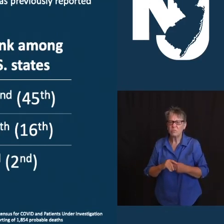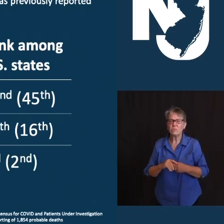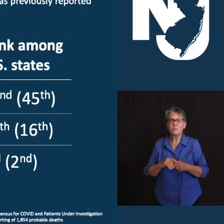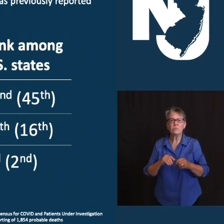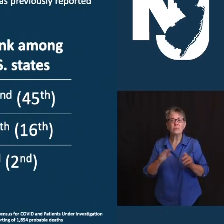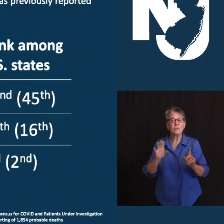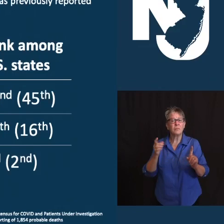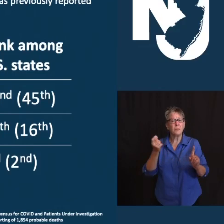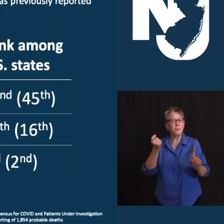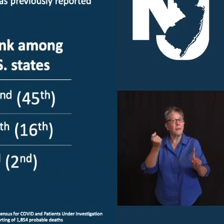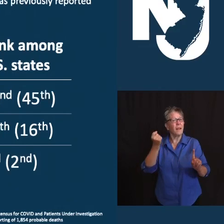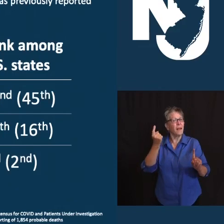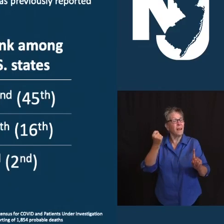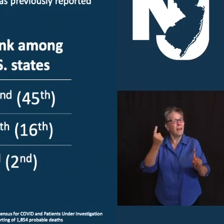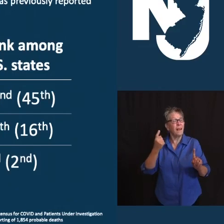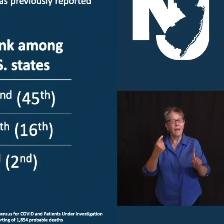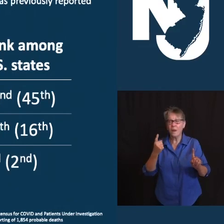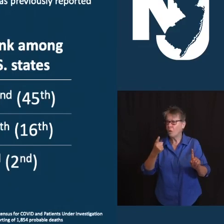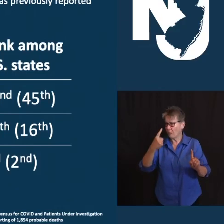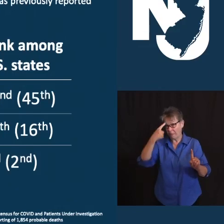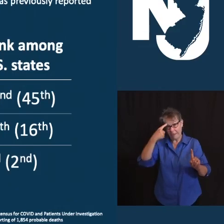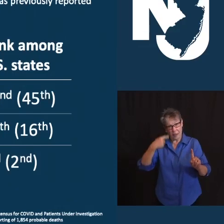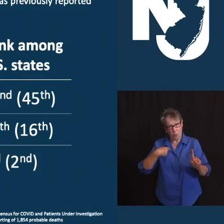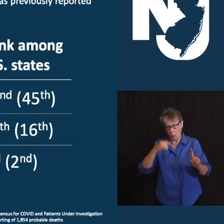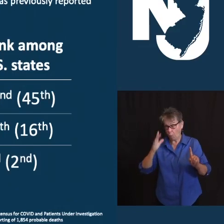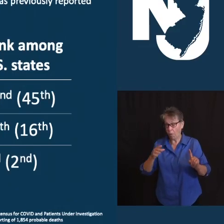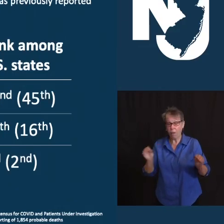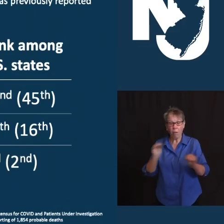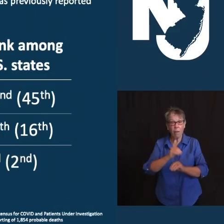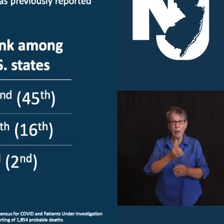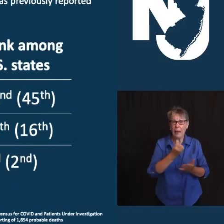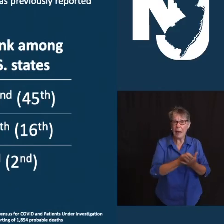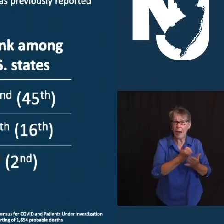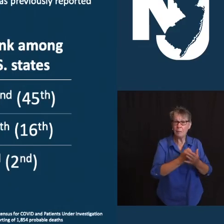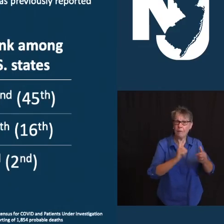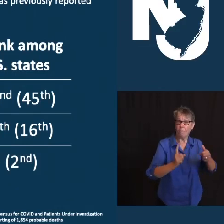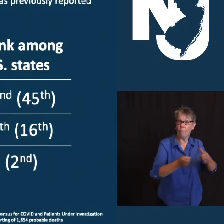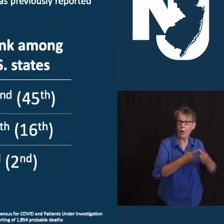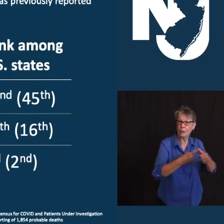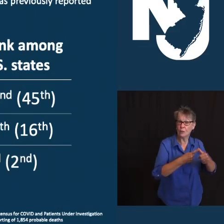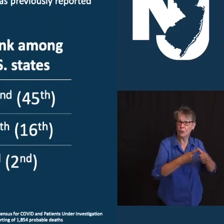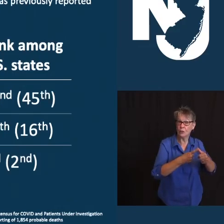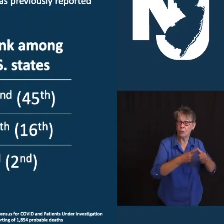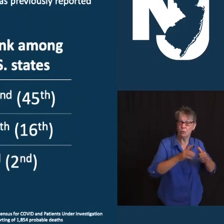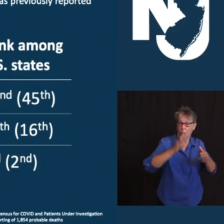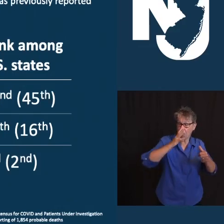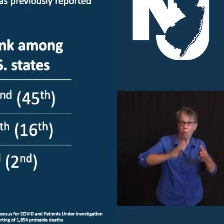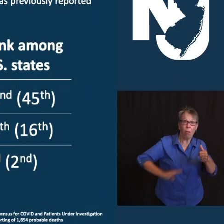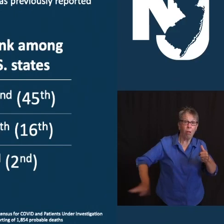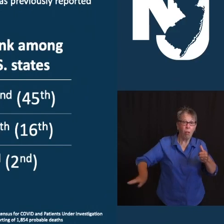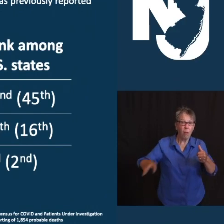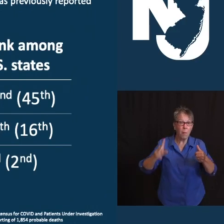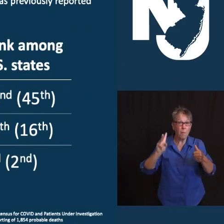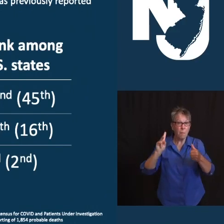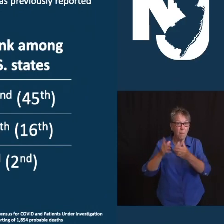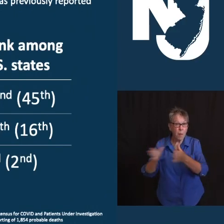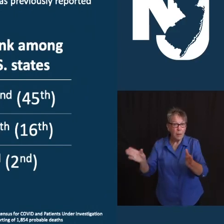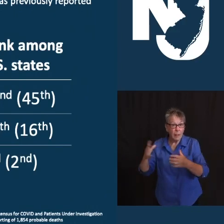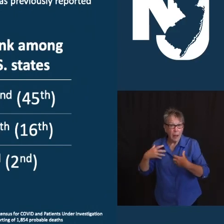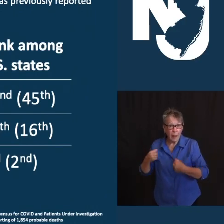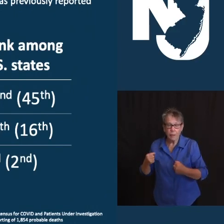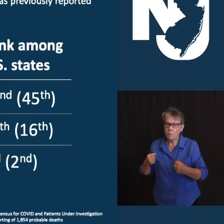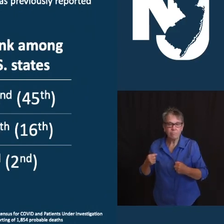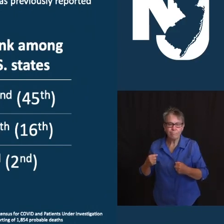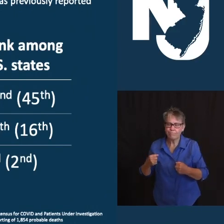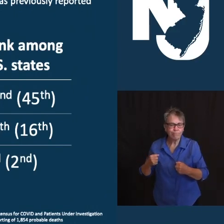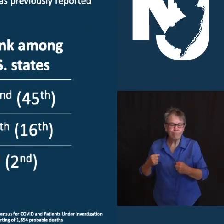in the order public health creates economic health. And that's painful. We understand on the economic health side of this. We get it. We have nothing